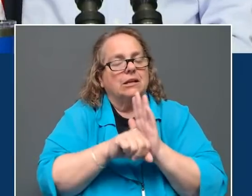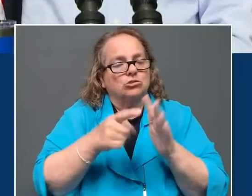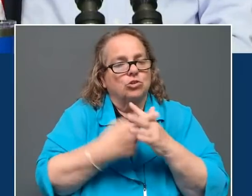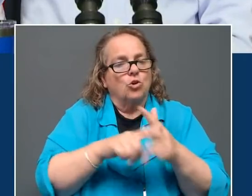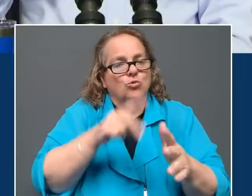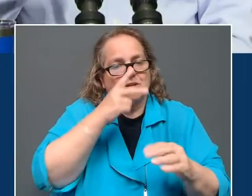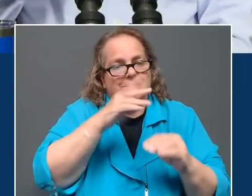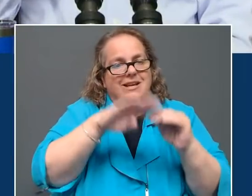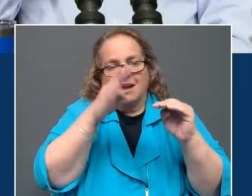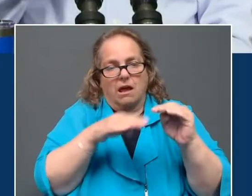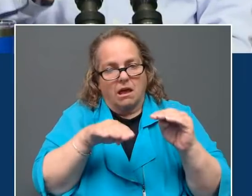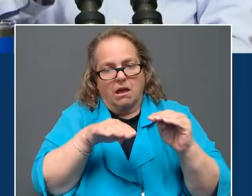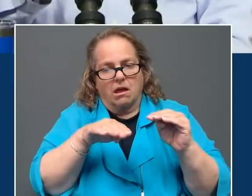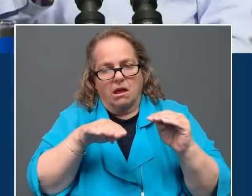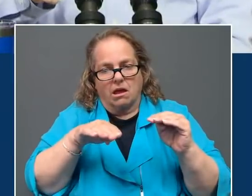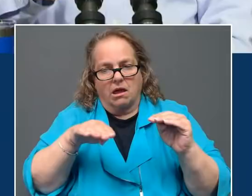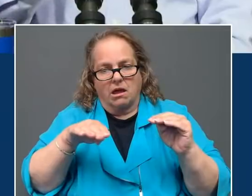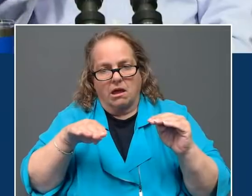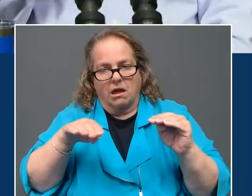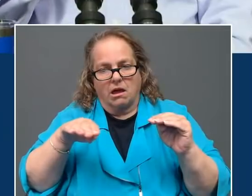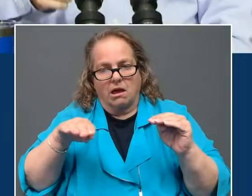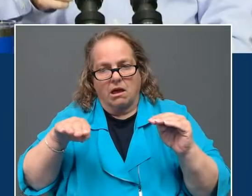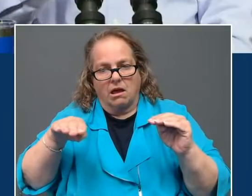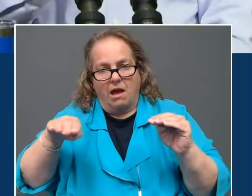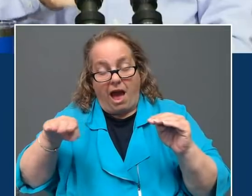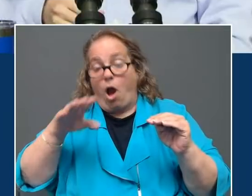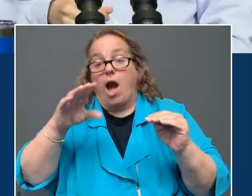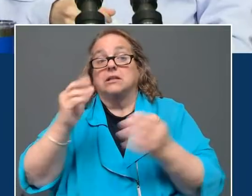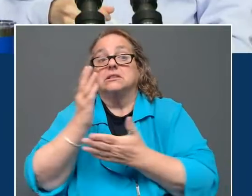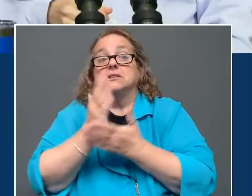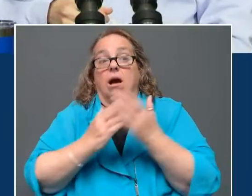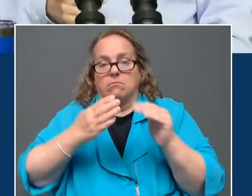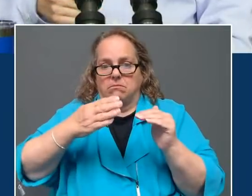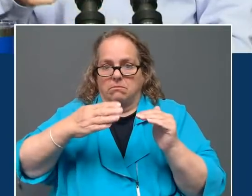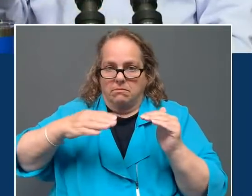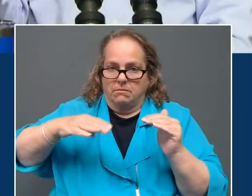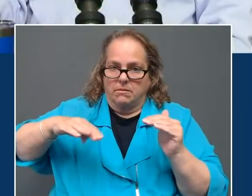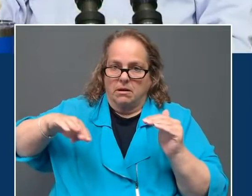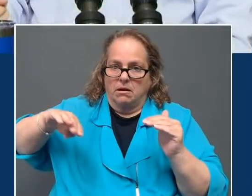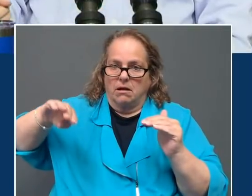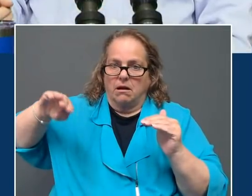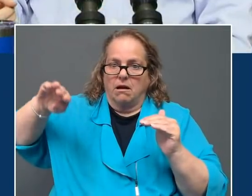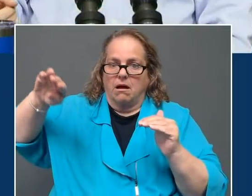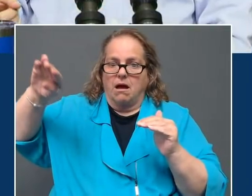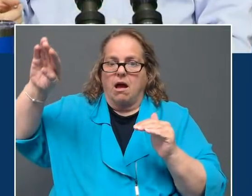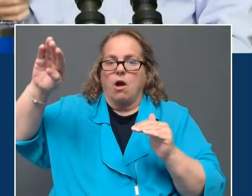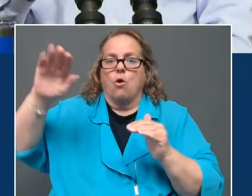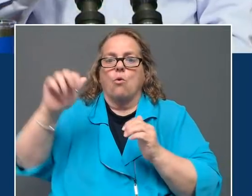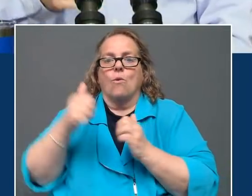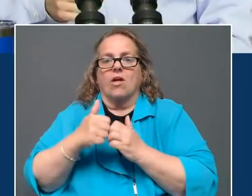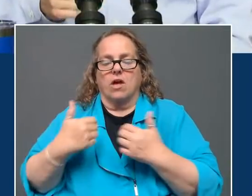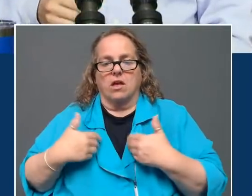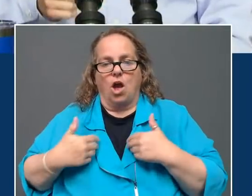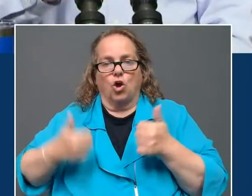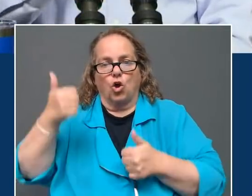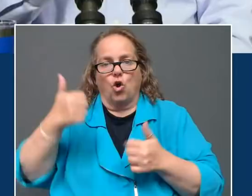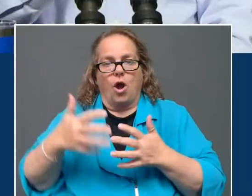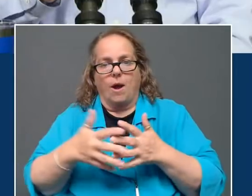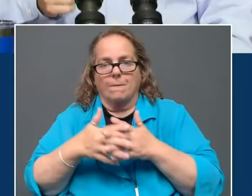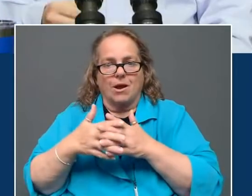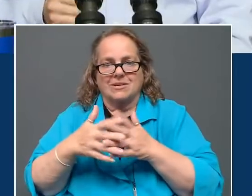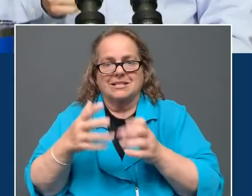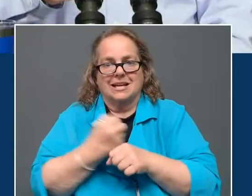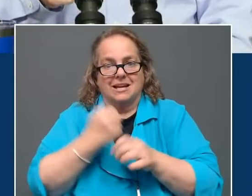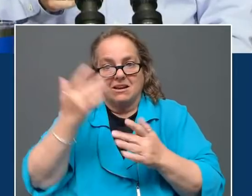increase. Those increases are in younger Americans getting the virus more, younger Americans